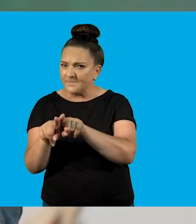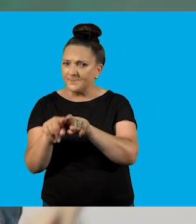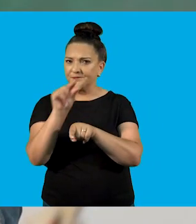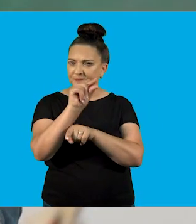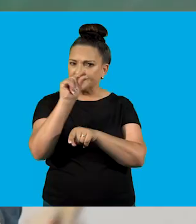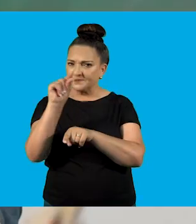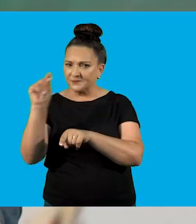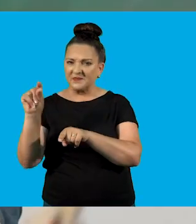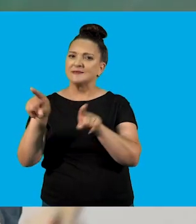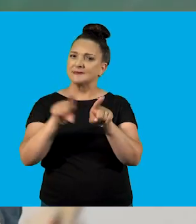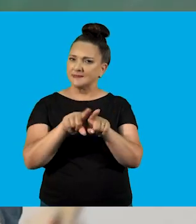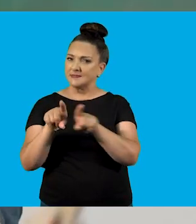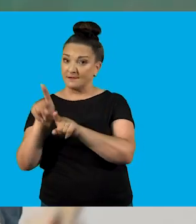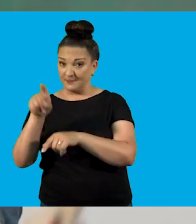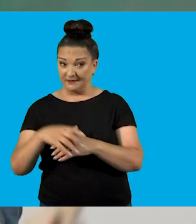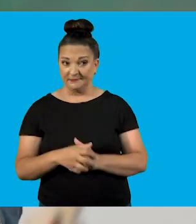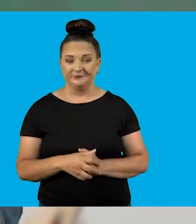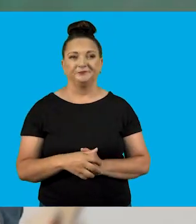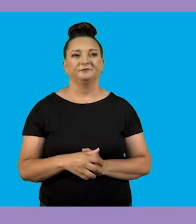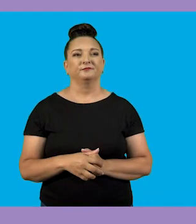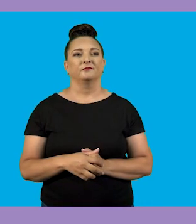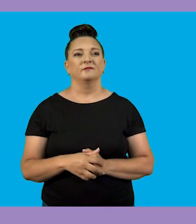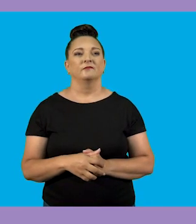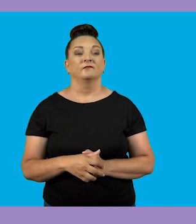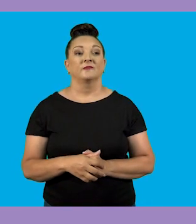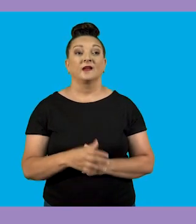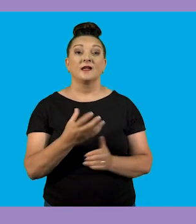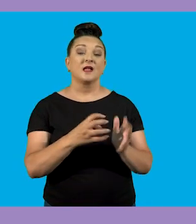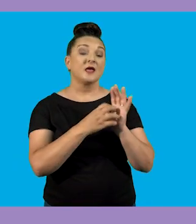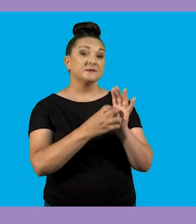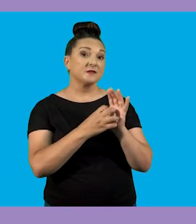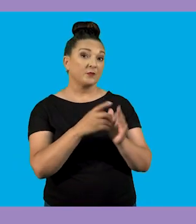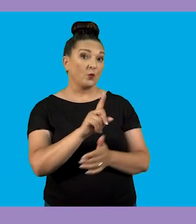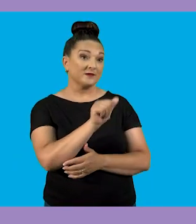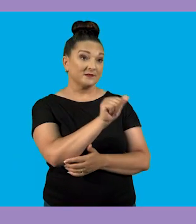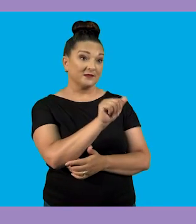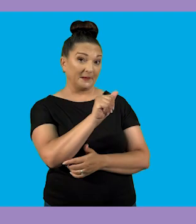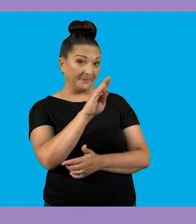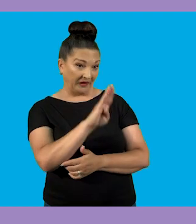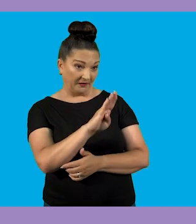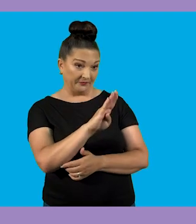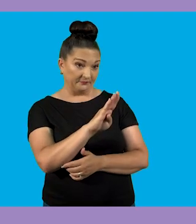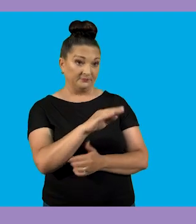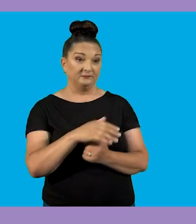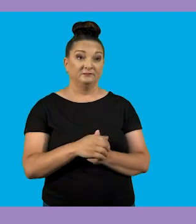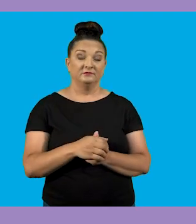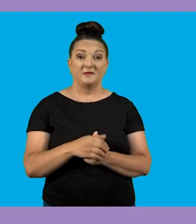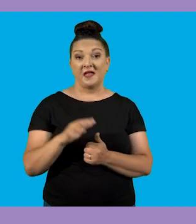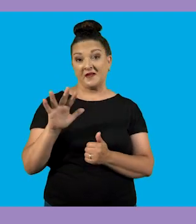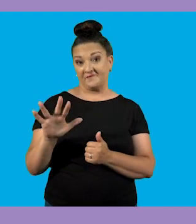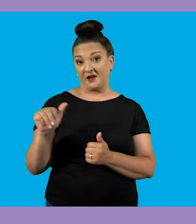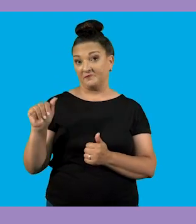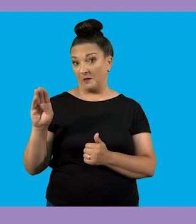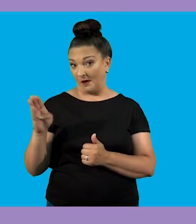and the same exponent to that variable. So let's look here. We have